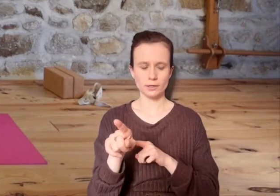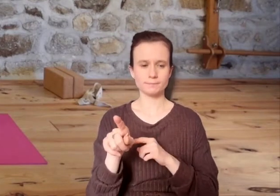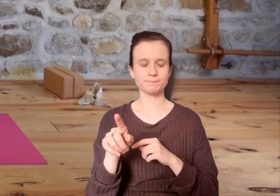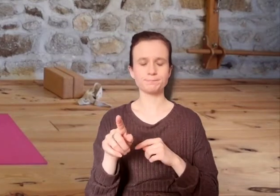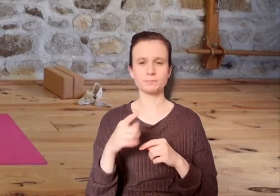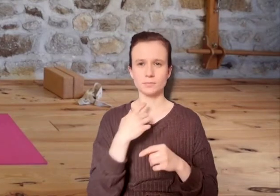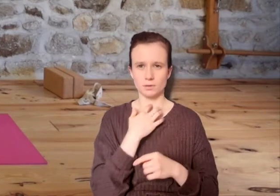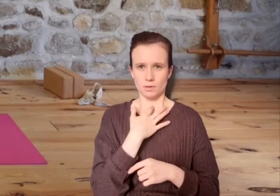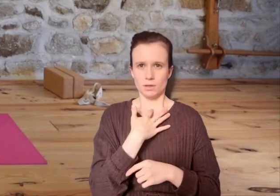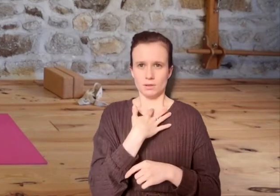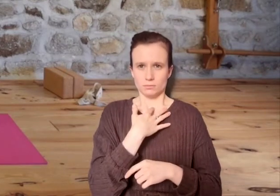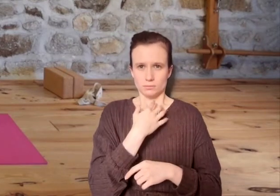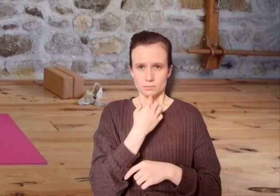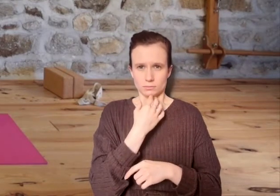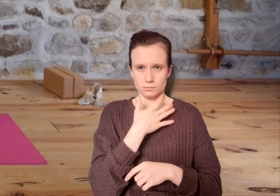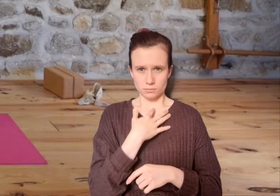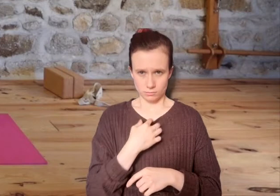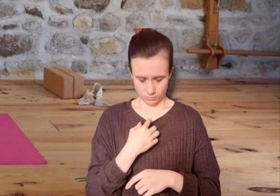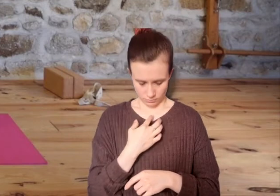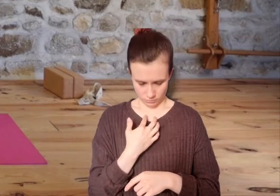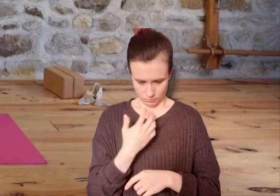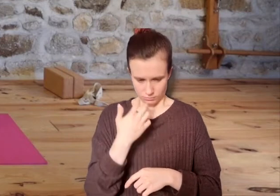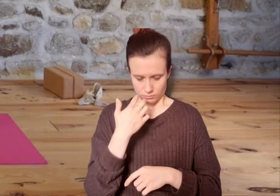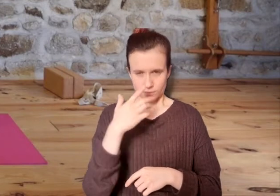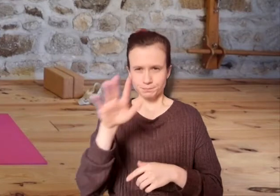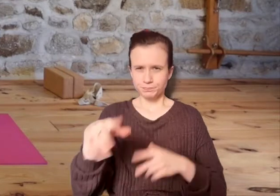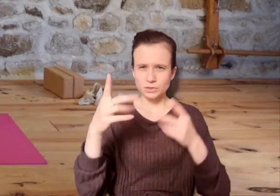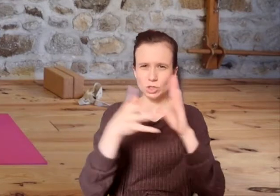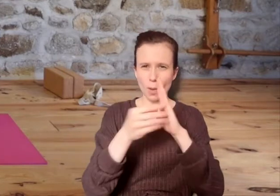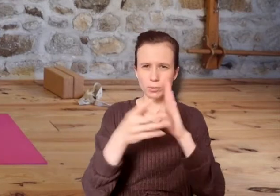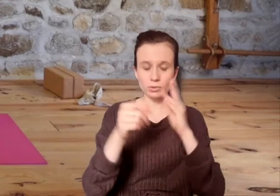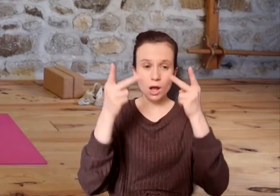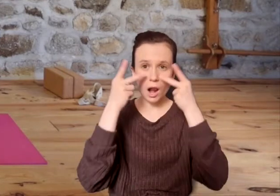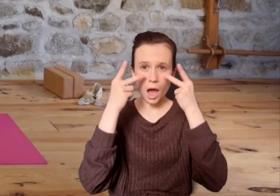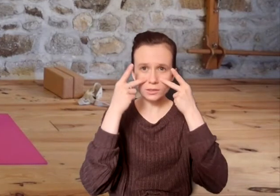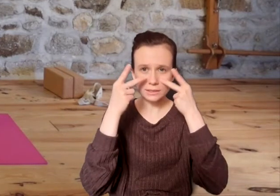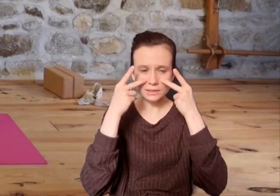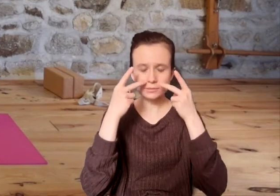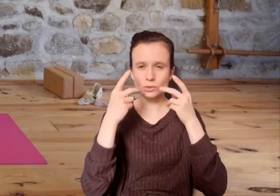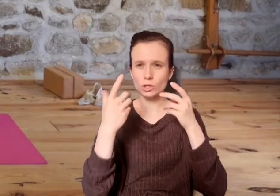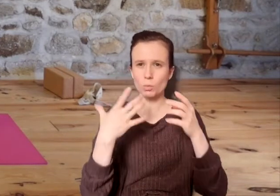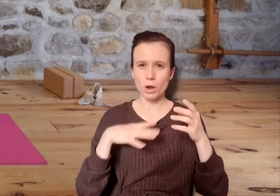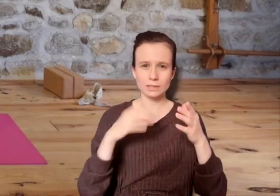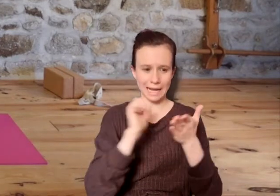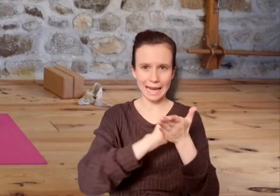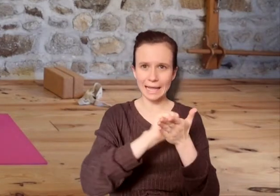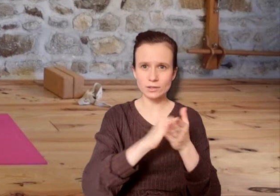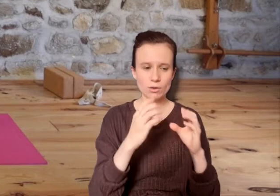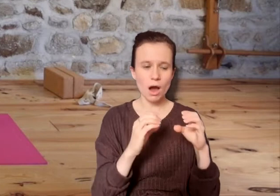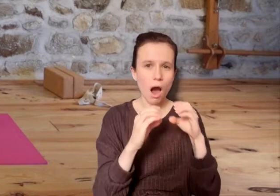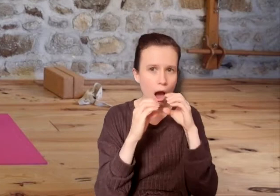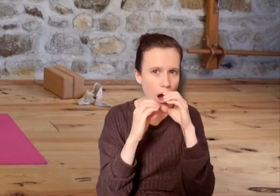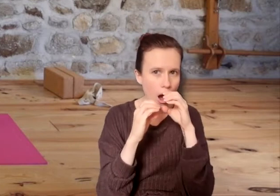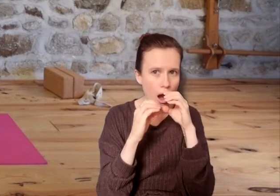Darth Vader, like, oh, you've all seen the movie. So if you can imagine you're trying to clean your glasses, and you take your glasses